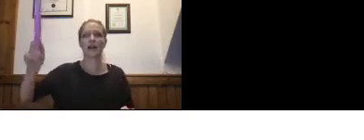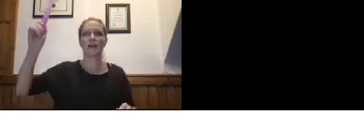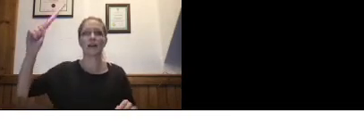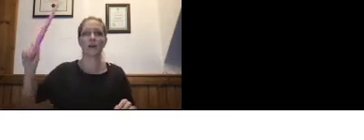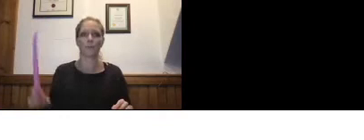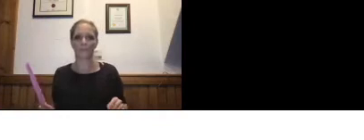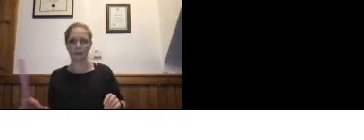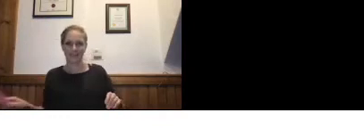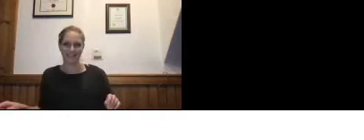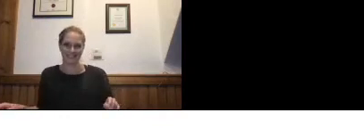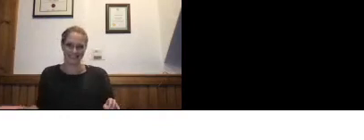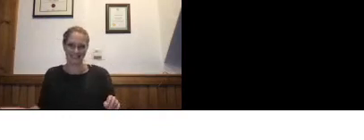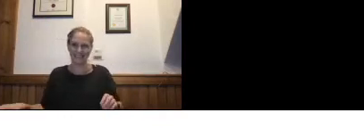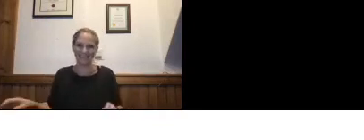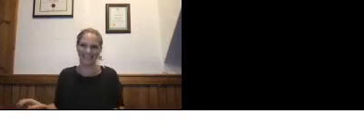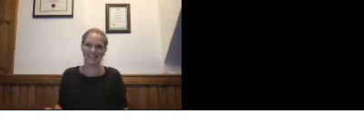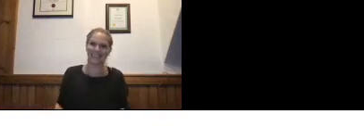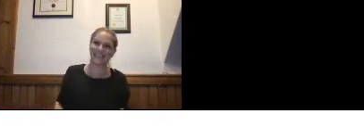next slideo.